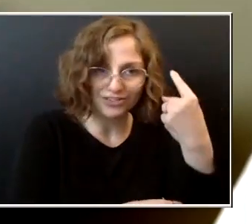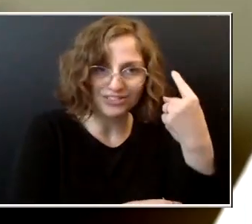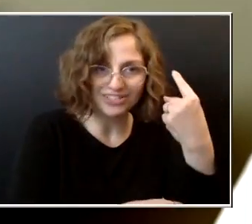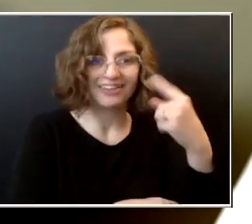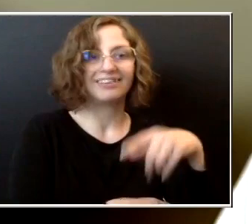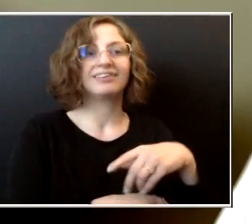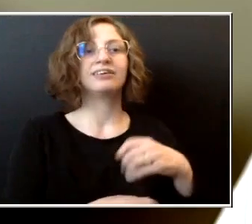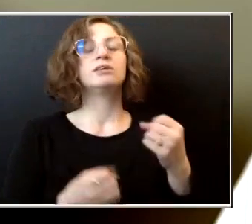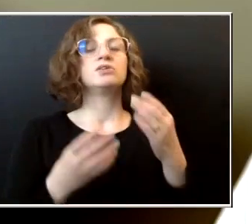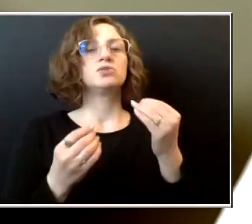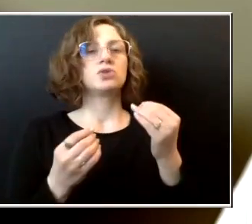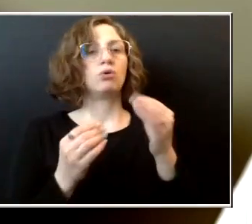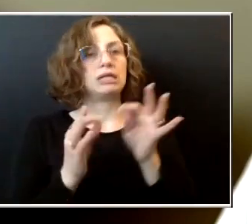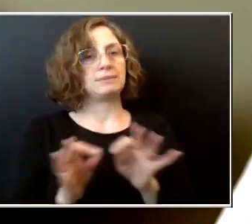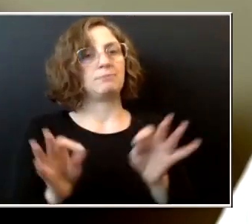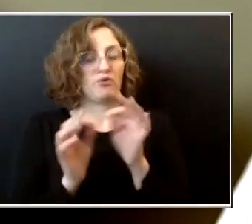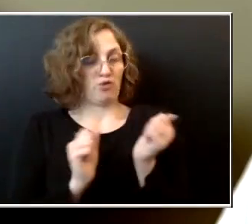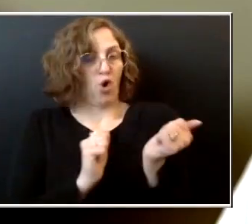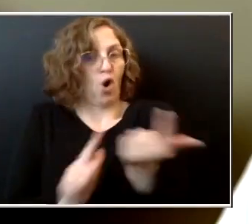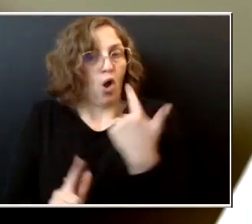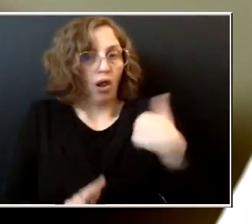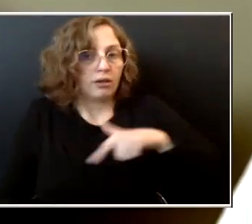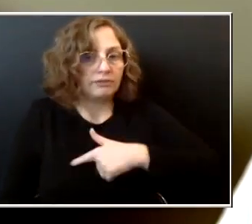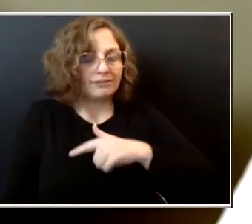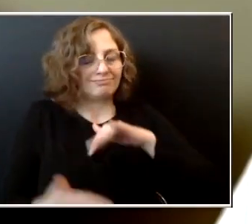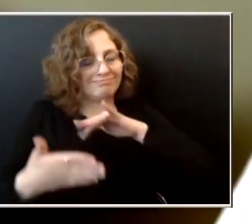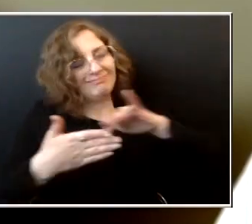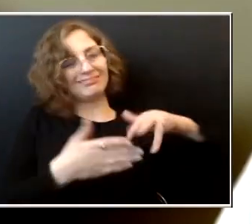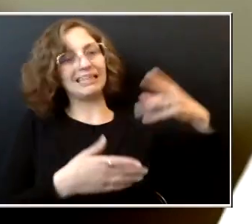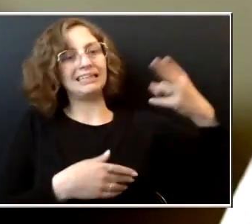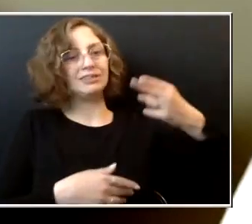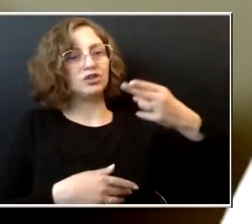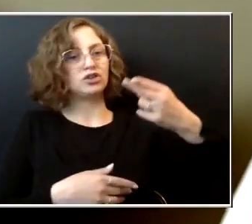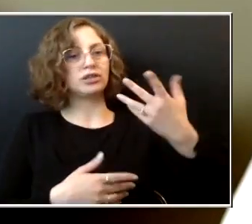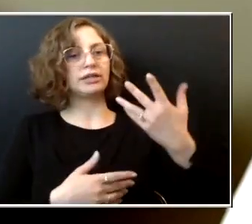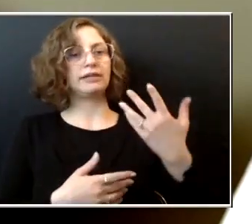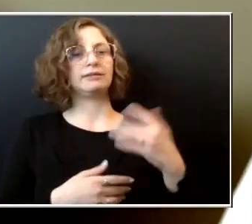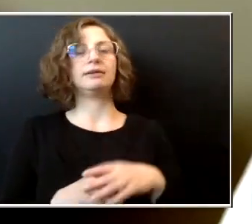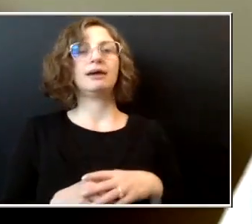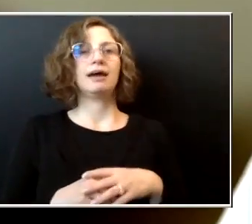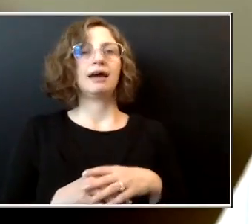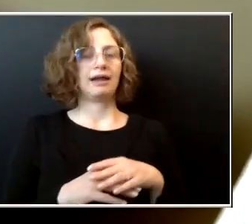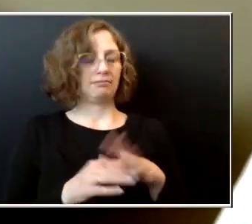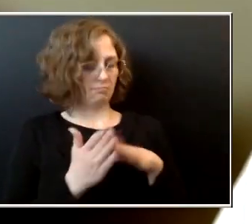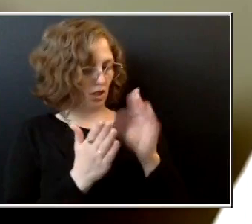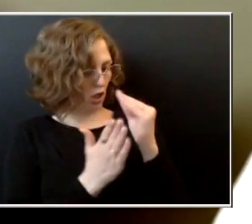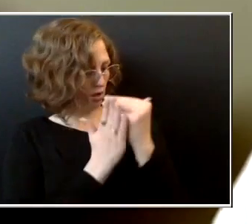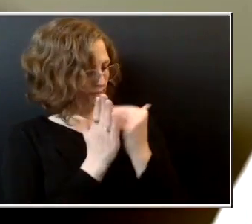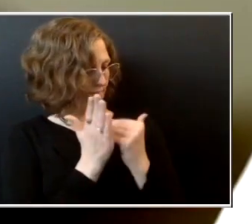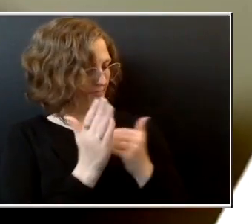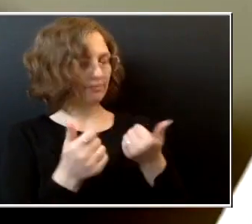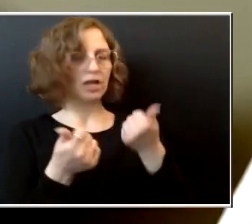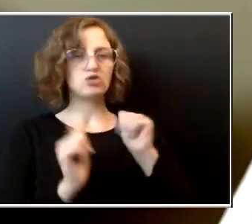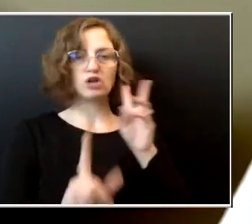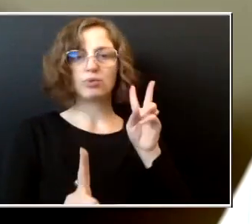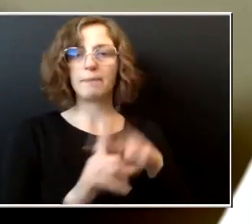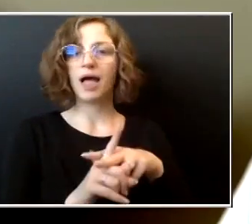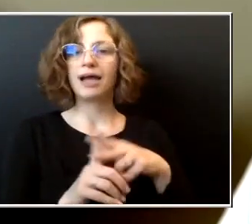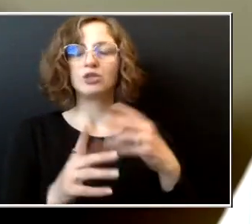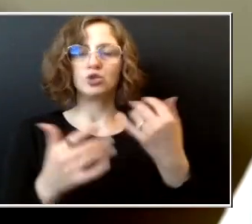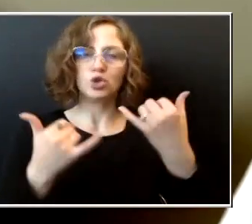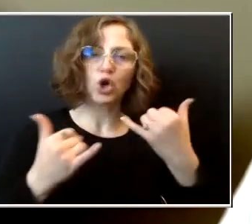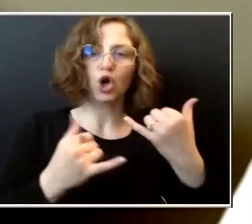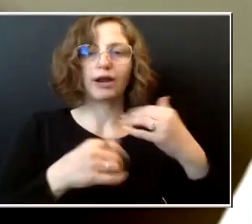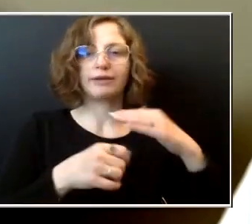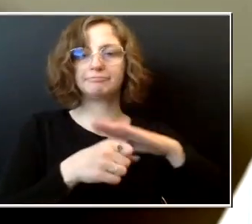and then draw inferences and make conclusions and try to apply it to any local events or more